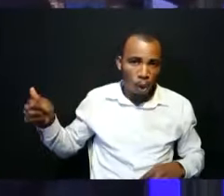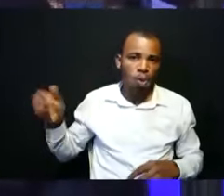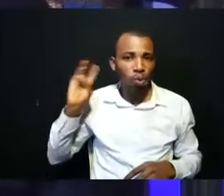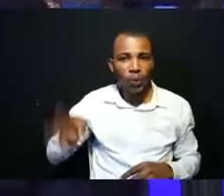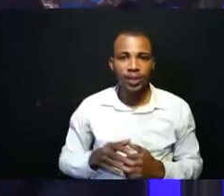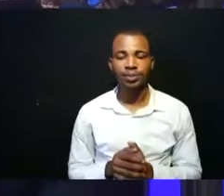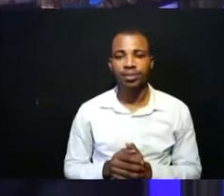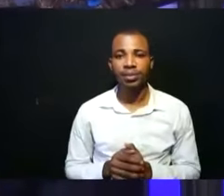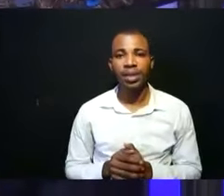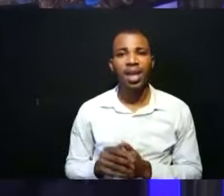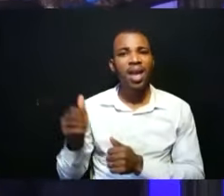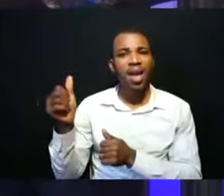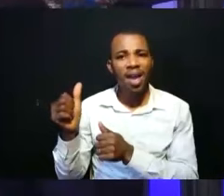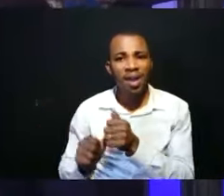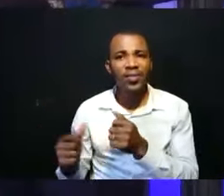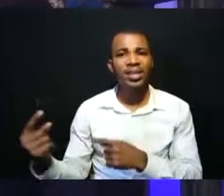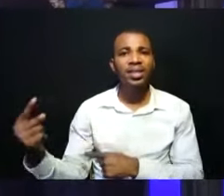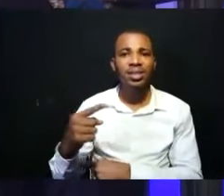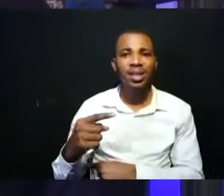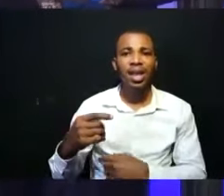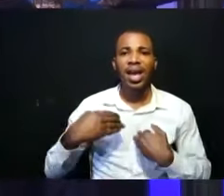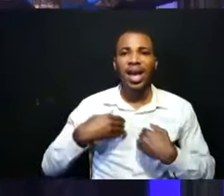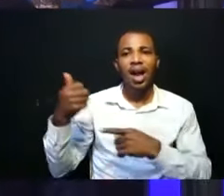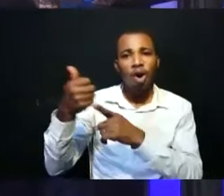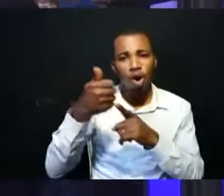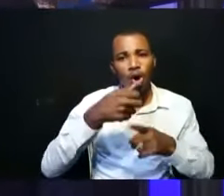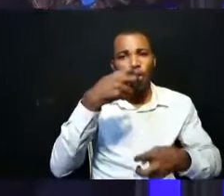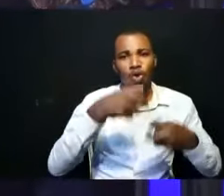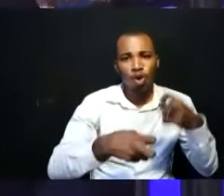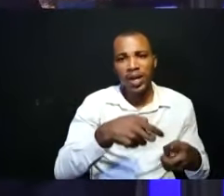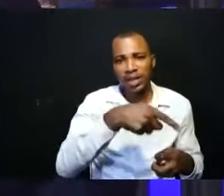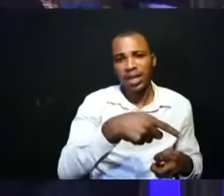itself. Each day has enough trouble of its own.